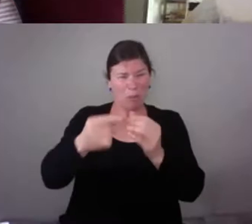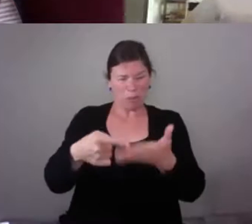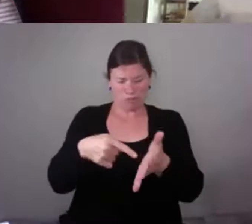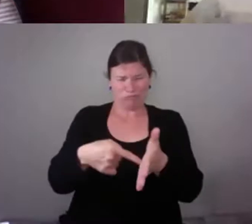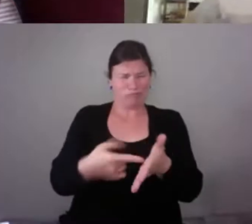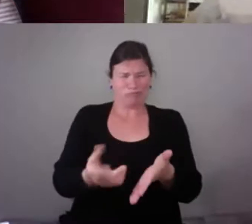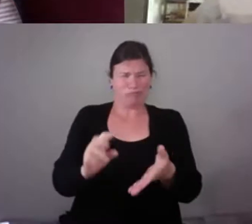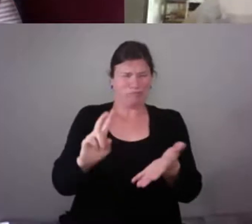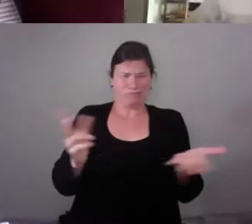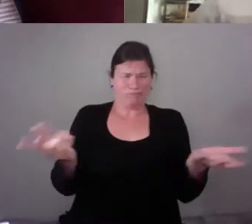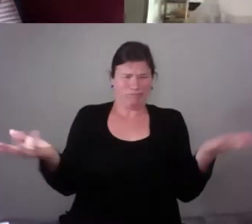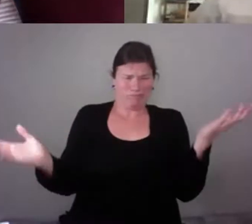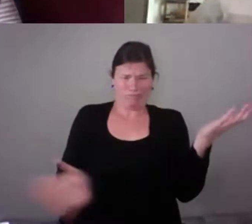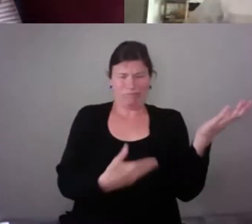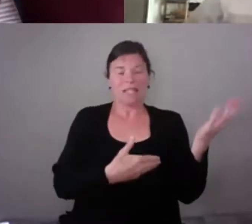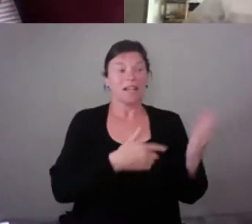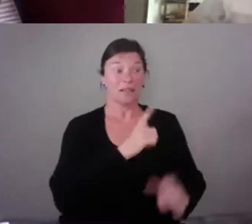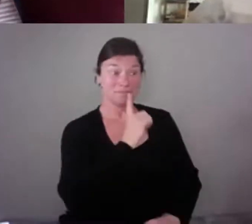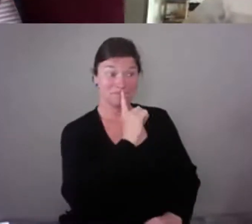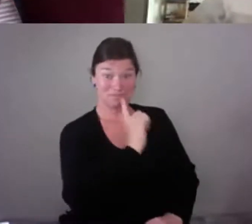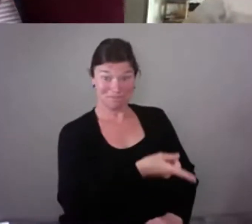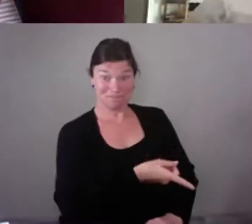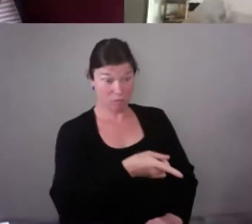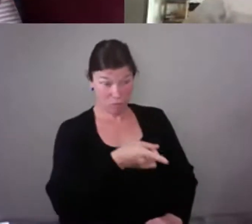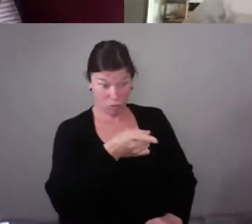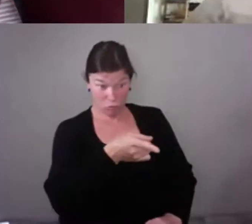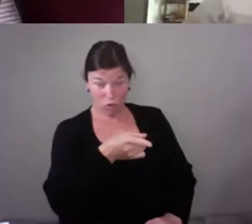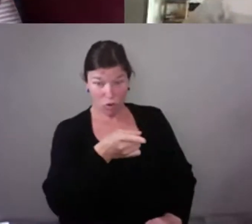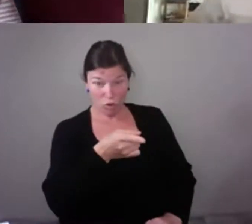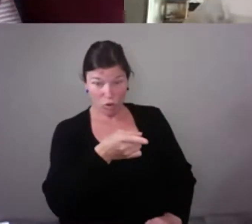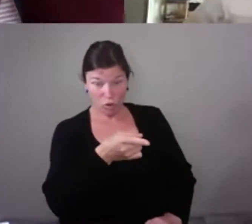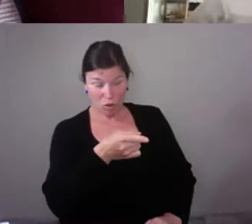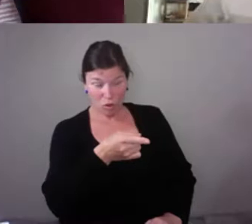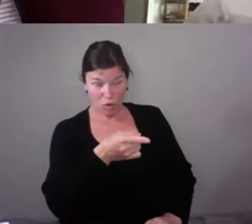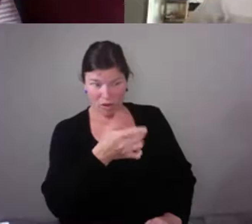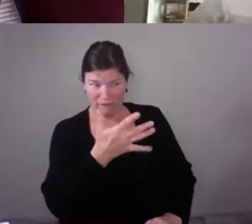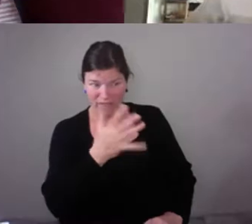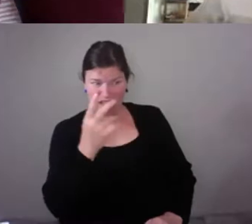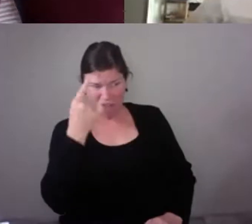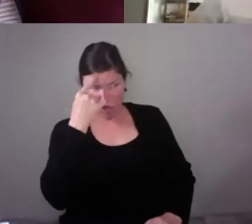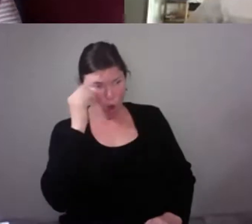true. Like, for instance, did you ever think you'd be talking to anyone in Alaska?